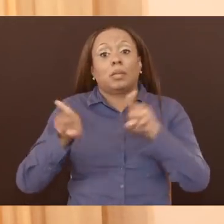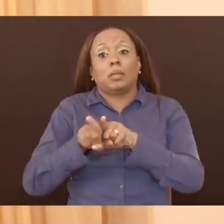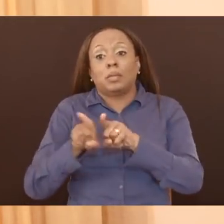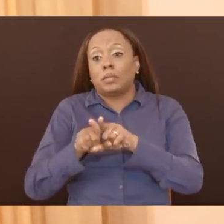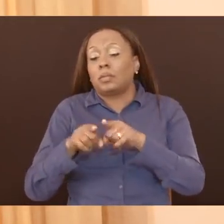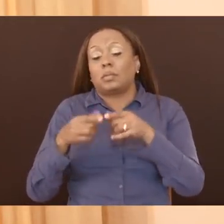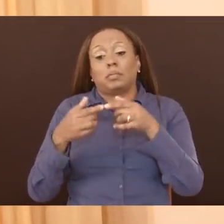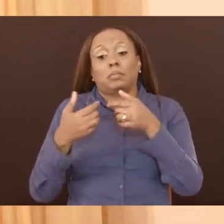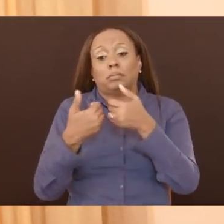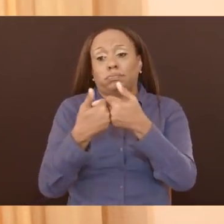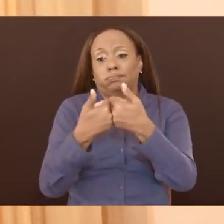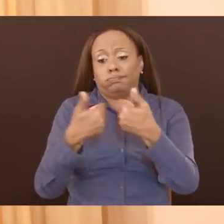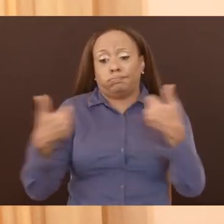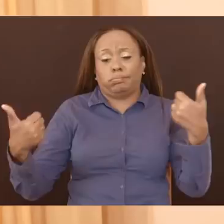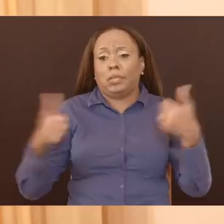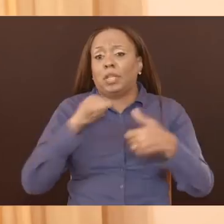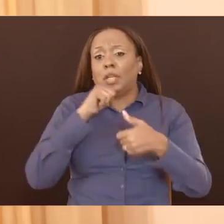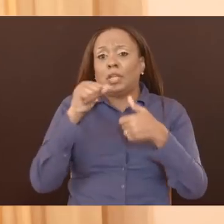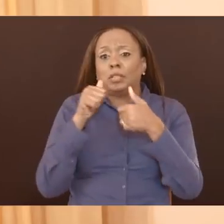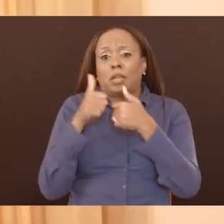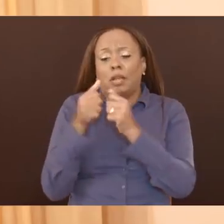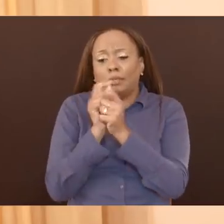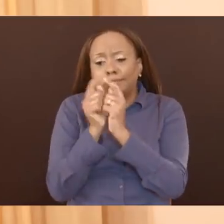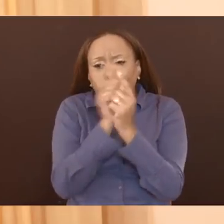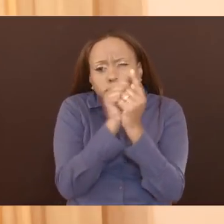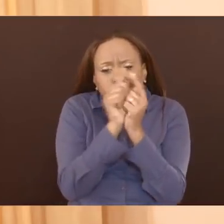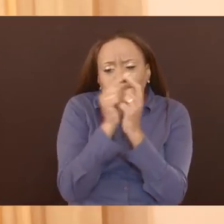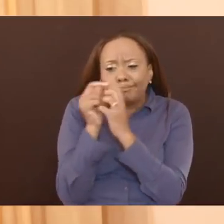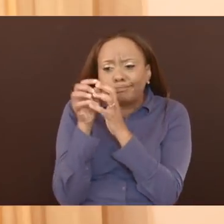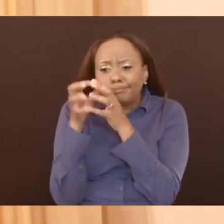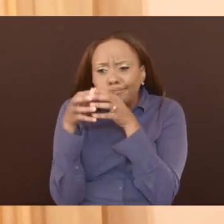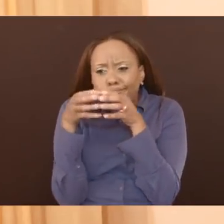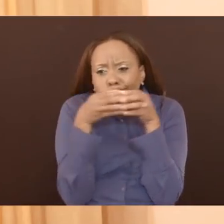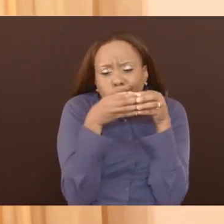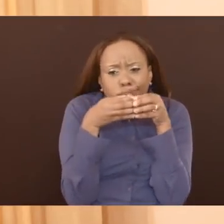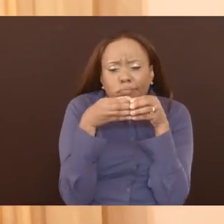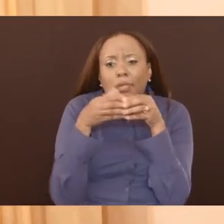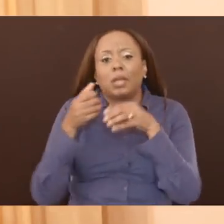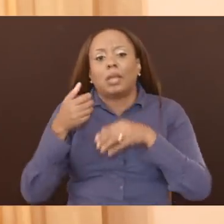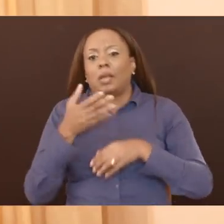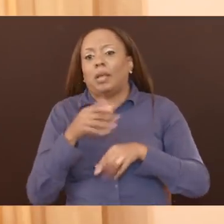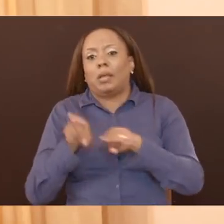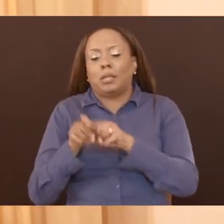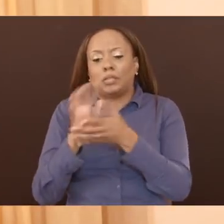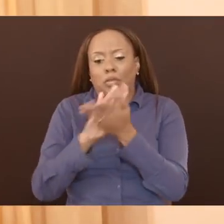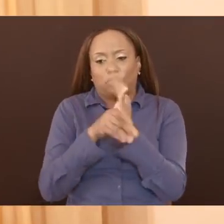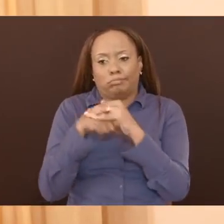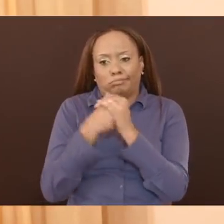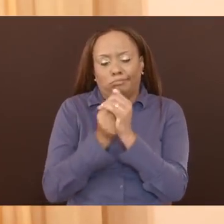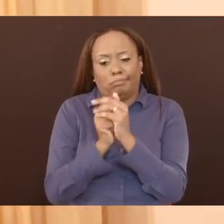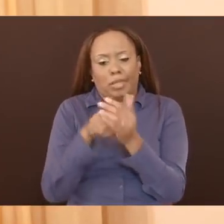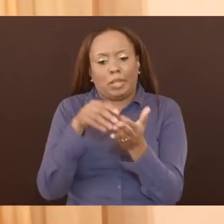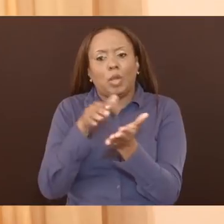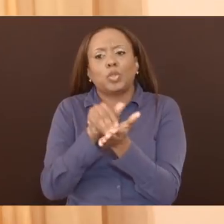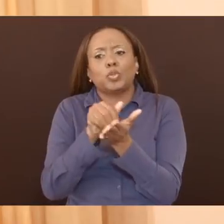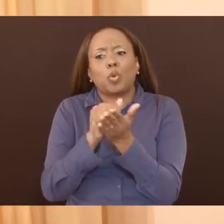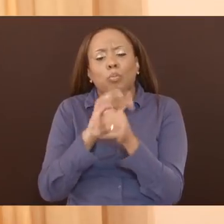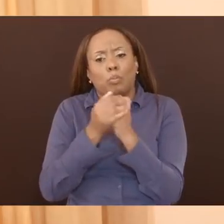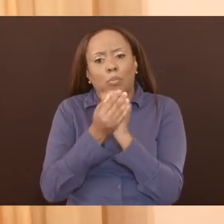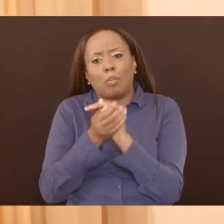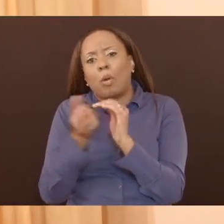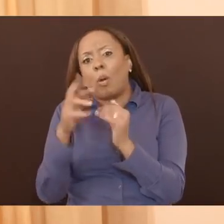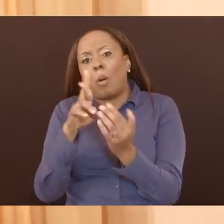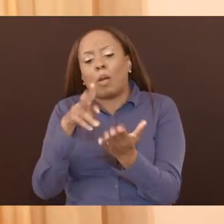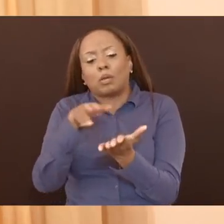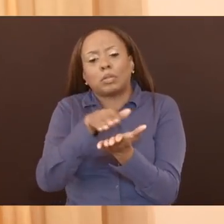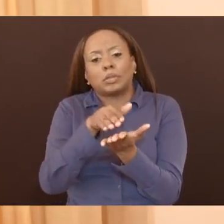means keeping a distance from people. And then washing and sanitizing your hands as regular as possible. But in